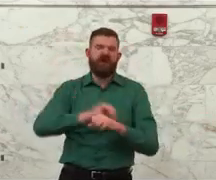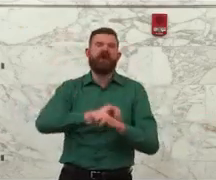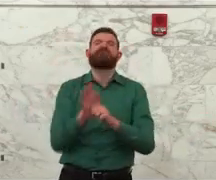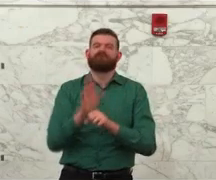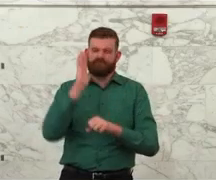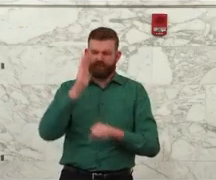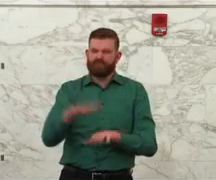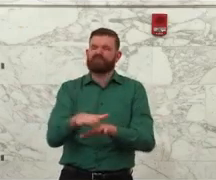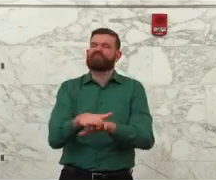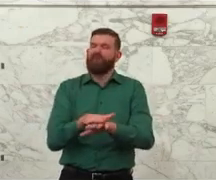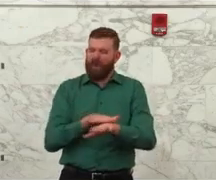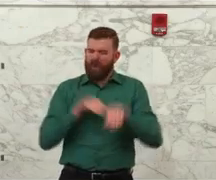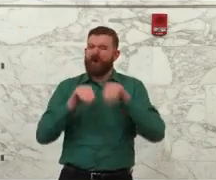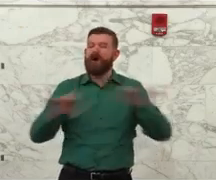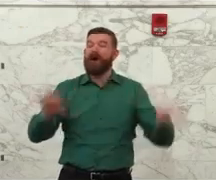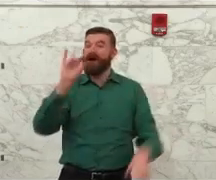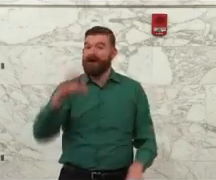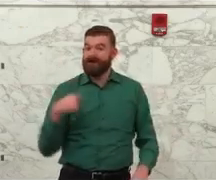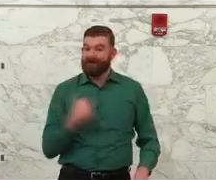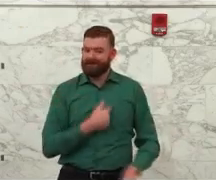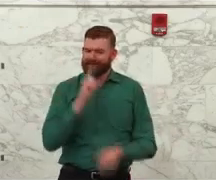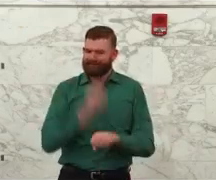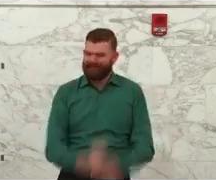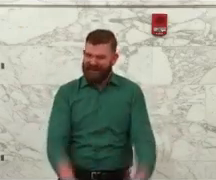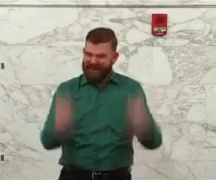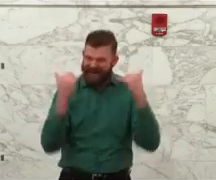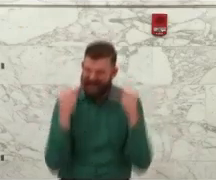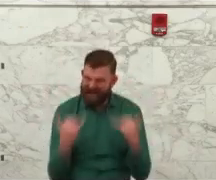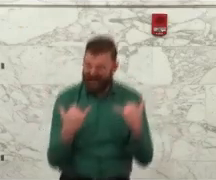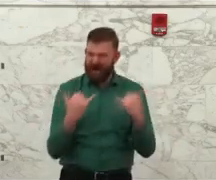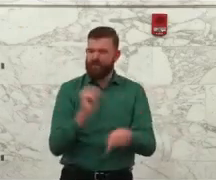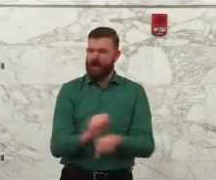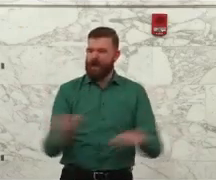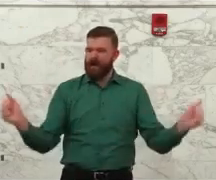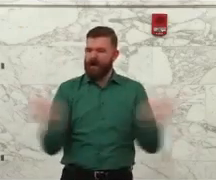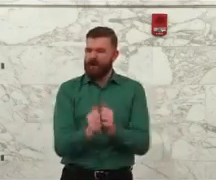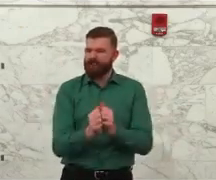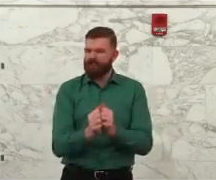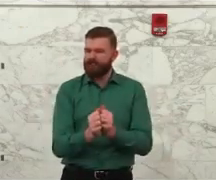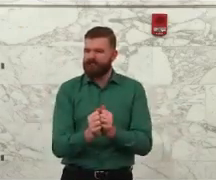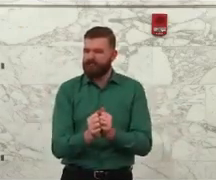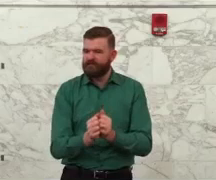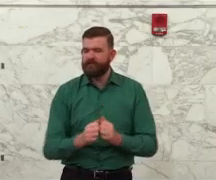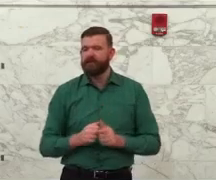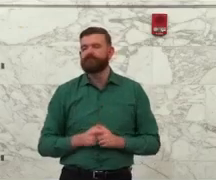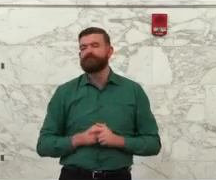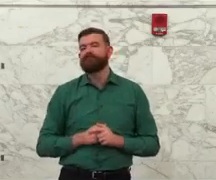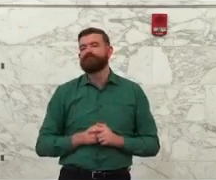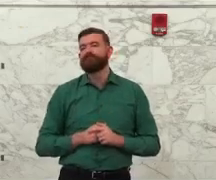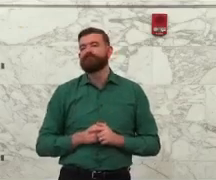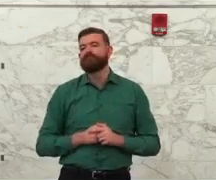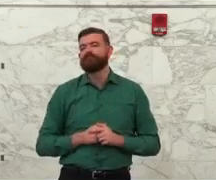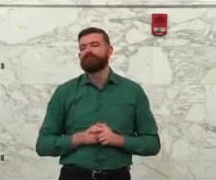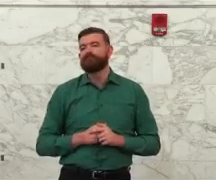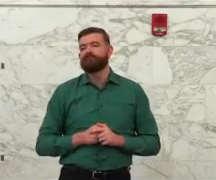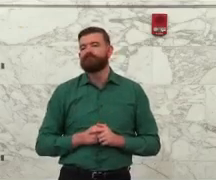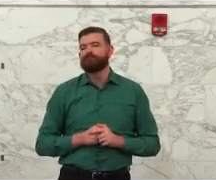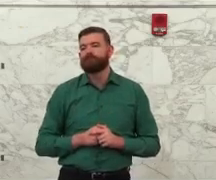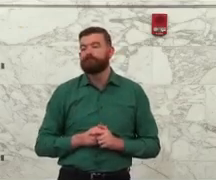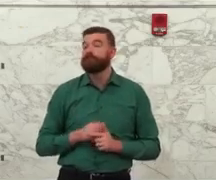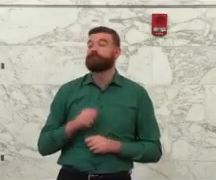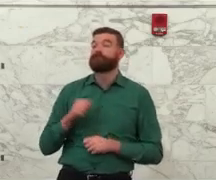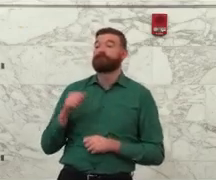act together. In anticipation, however, of the coming surge of patients, the department is working to